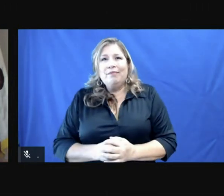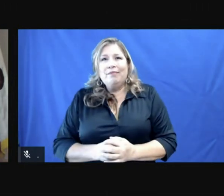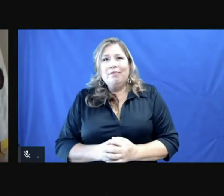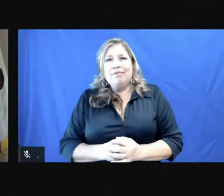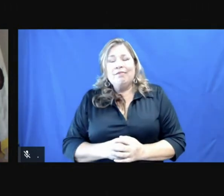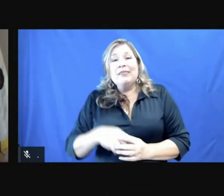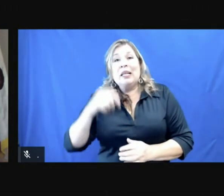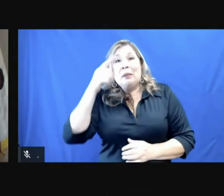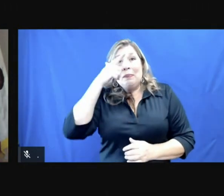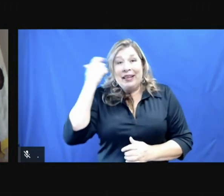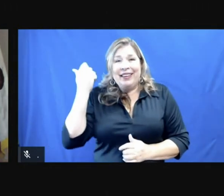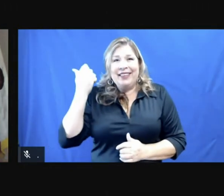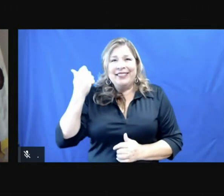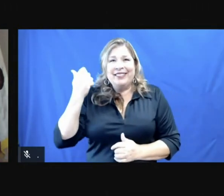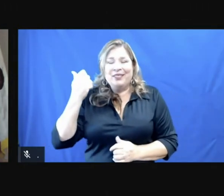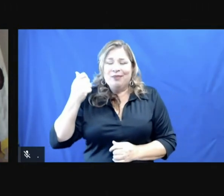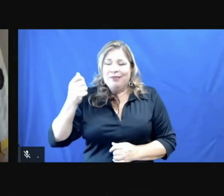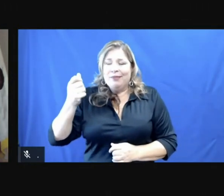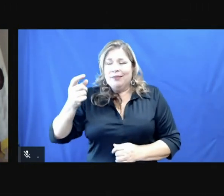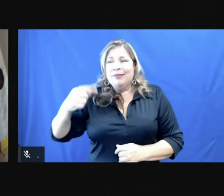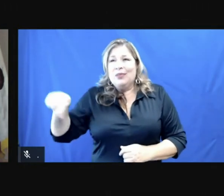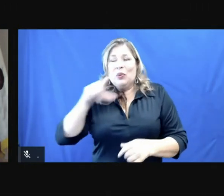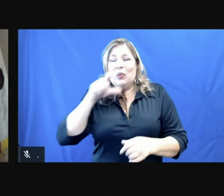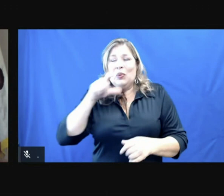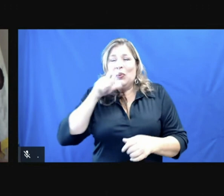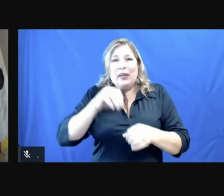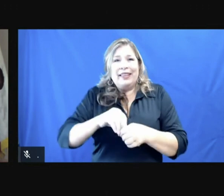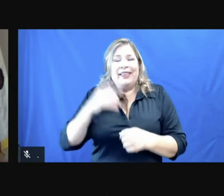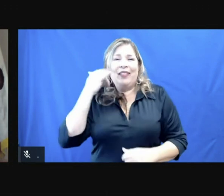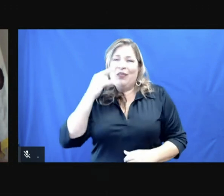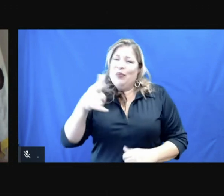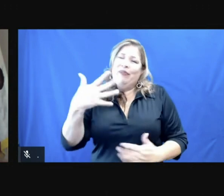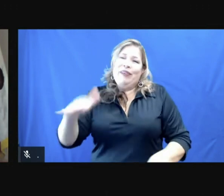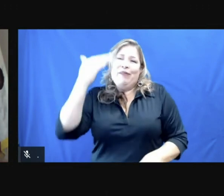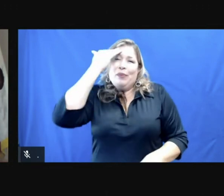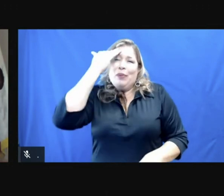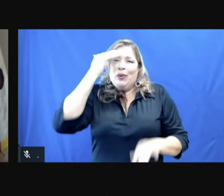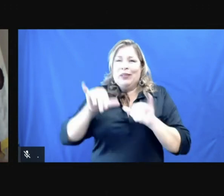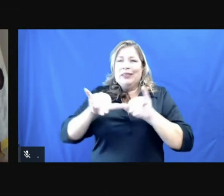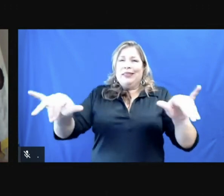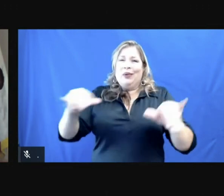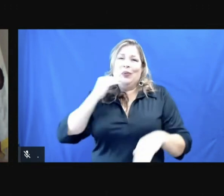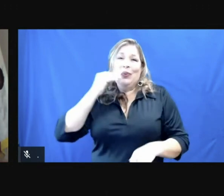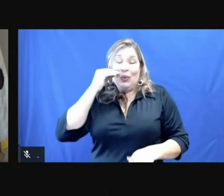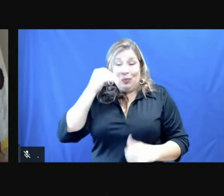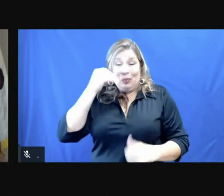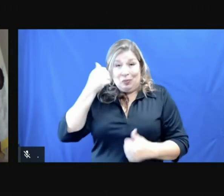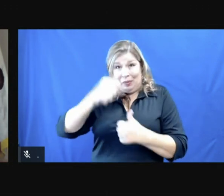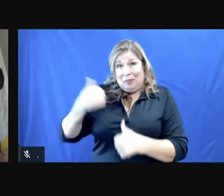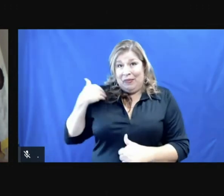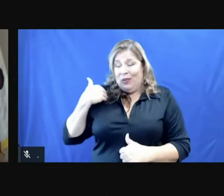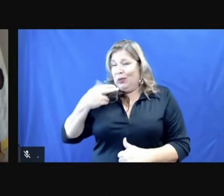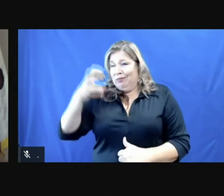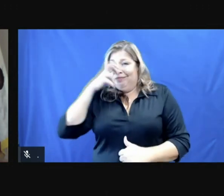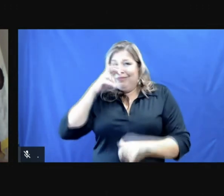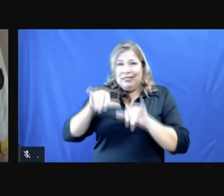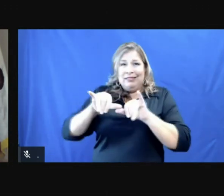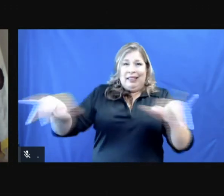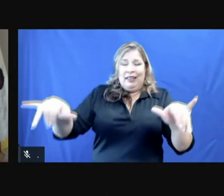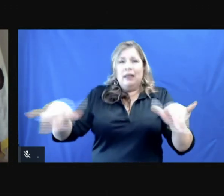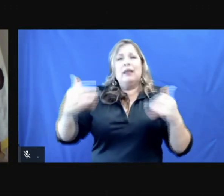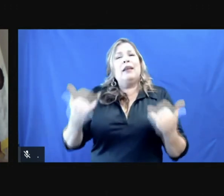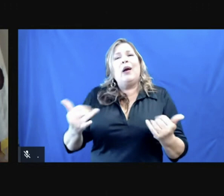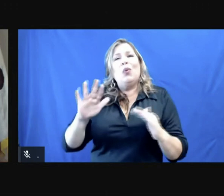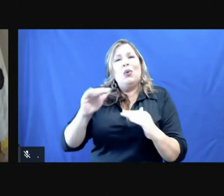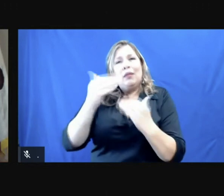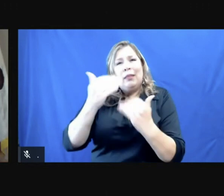because Californians are familiar with what is that stay-at-home order, this is a limited stay-at-home order. The language, words